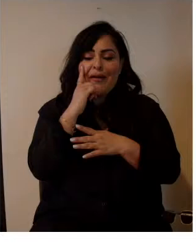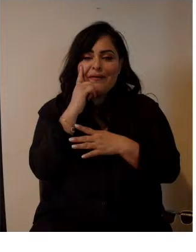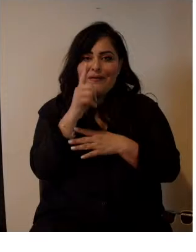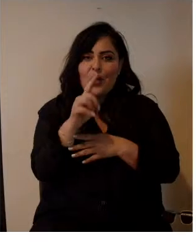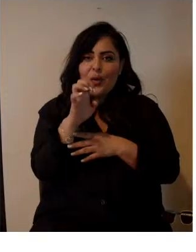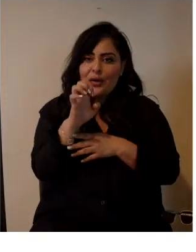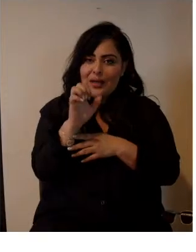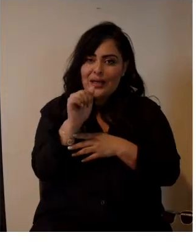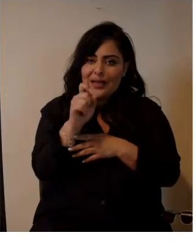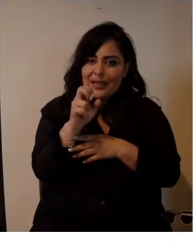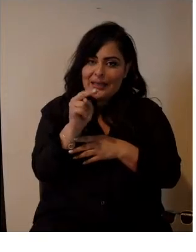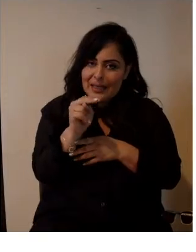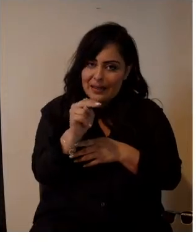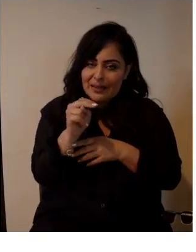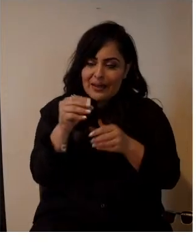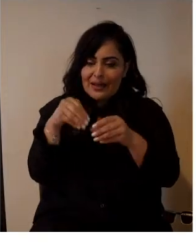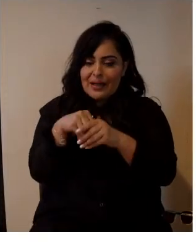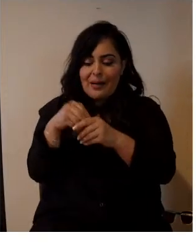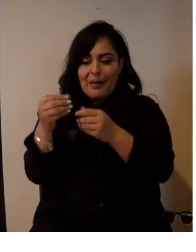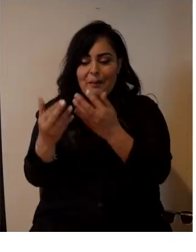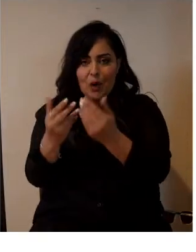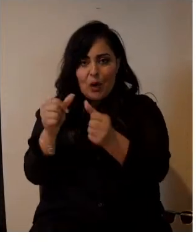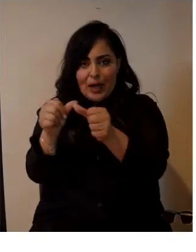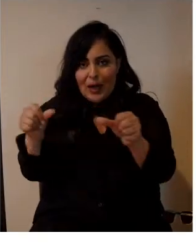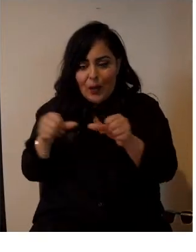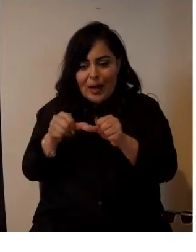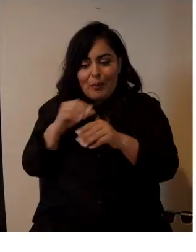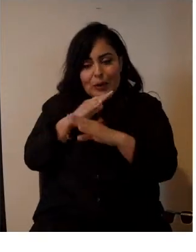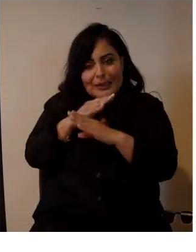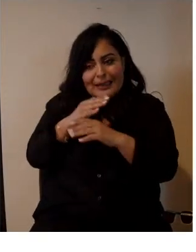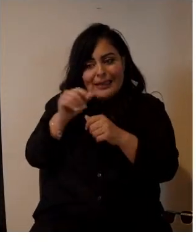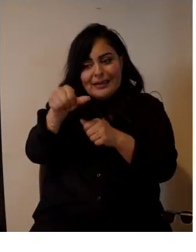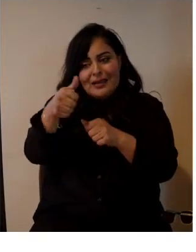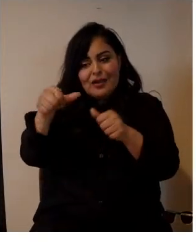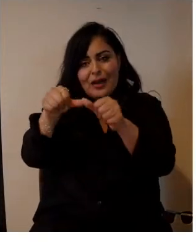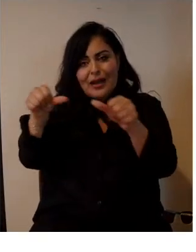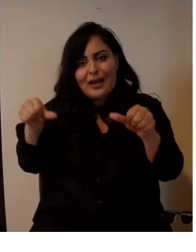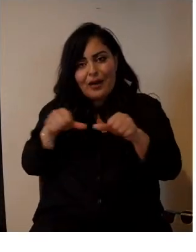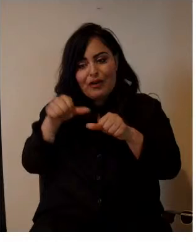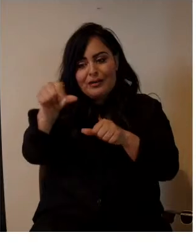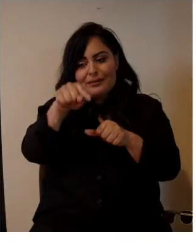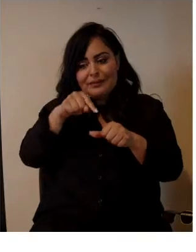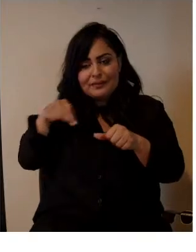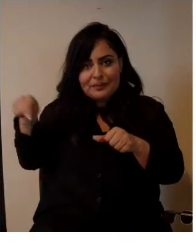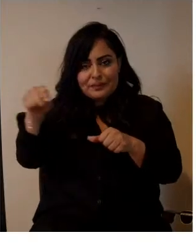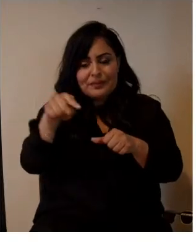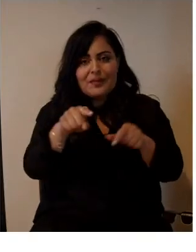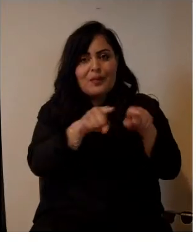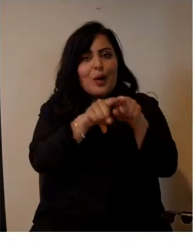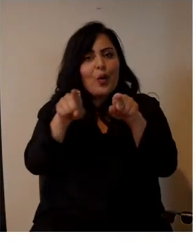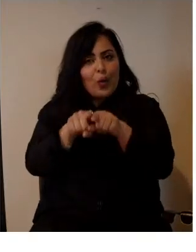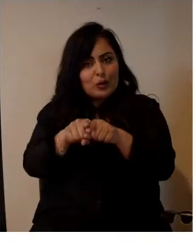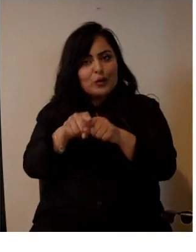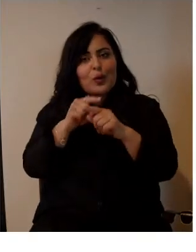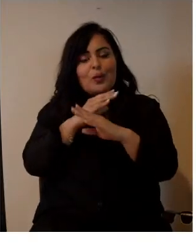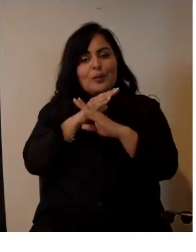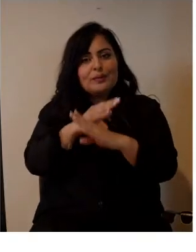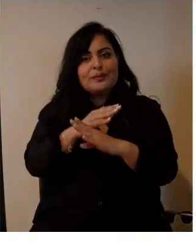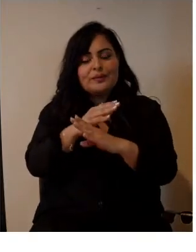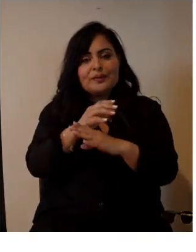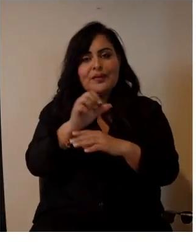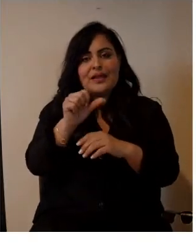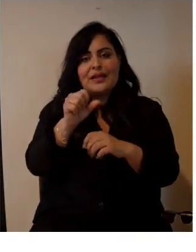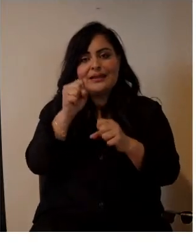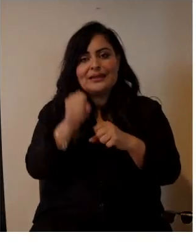structures that are actually within the burned area and protecting those from any kind of harmful effects that can come from them, but also around the